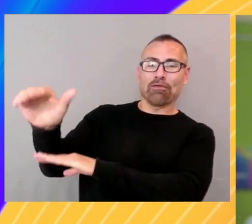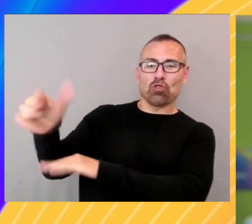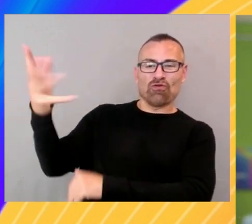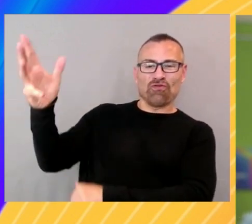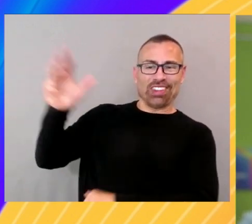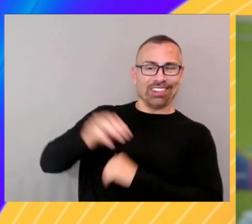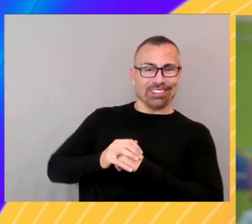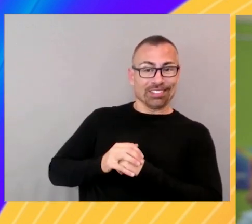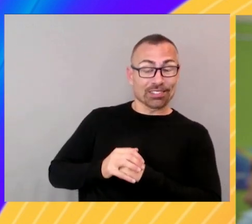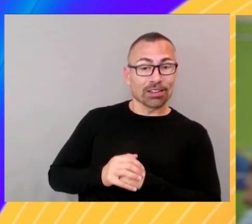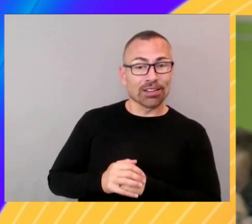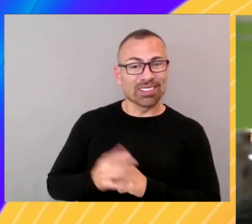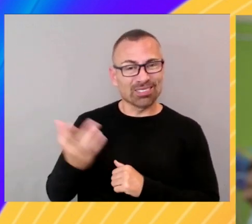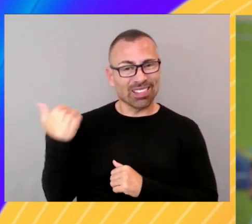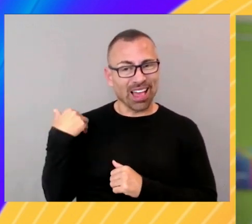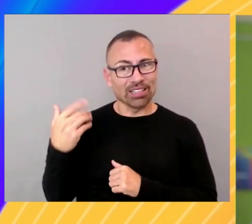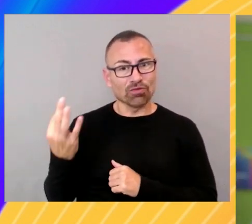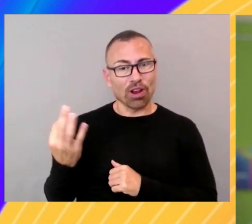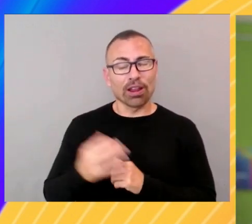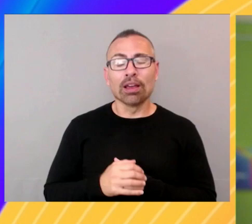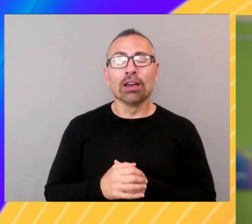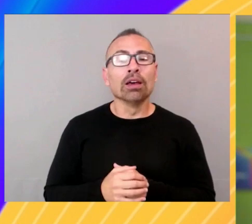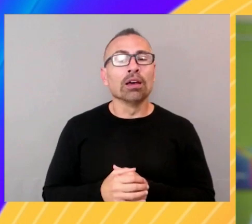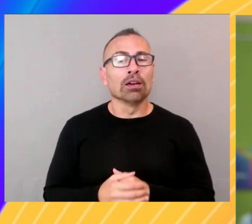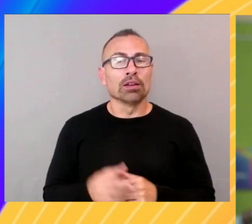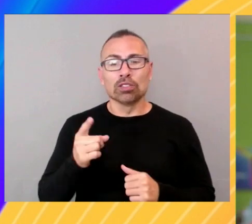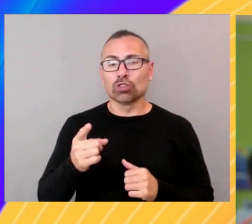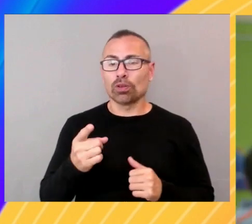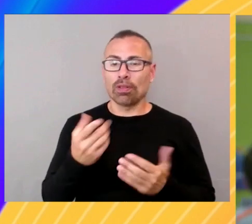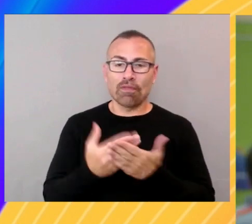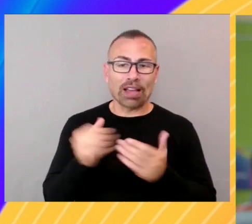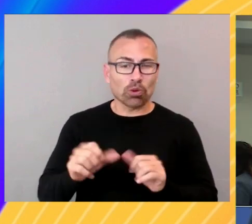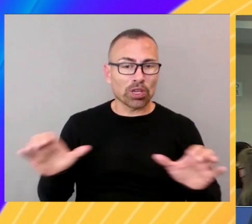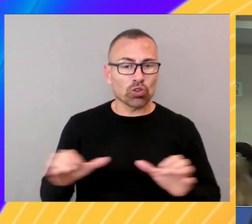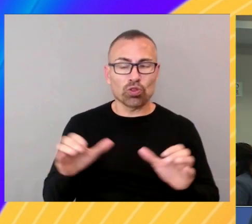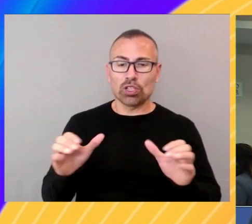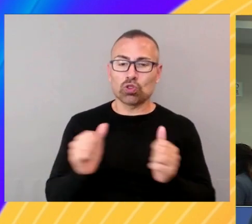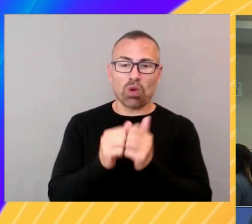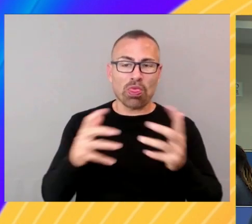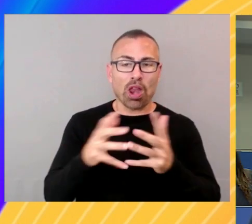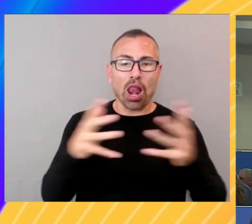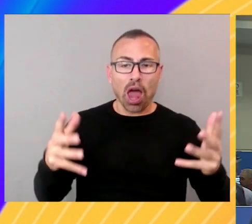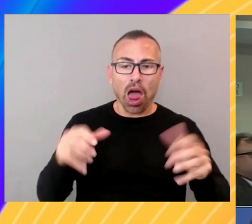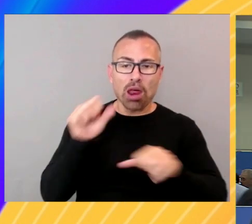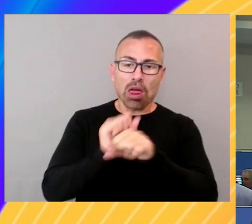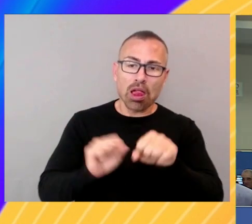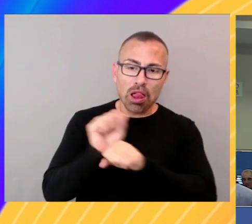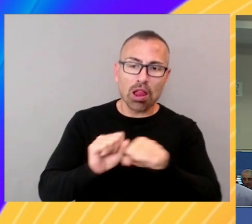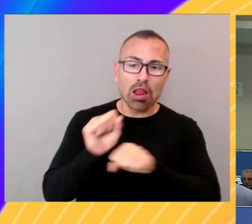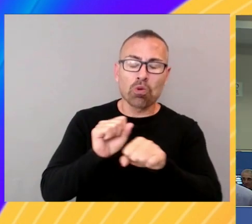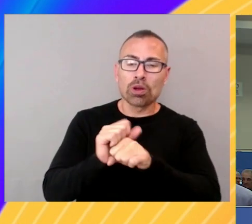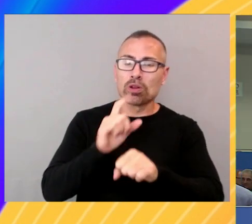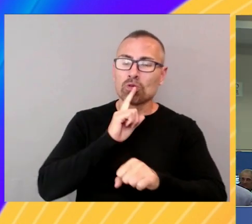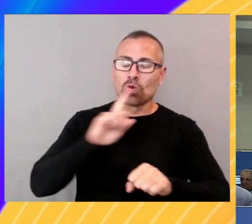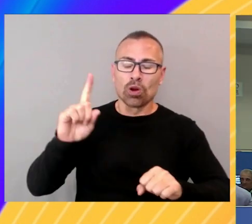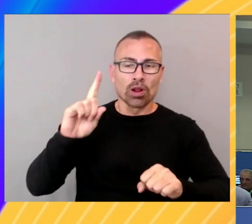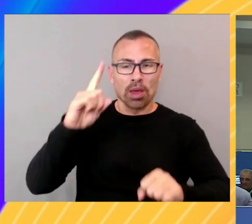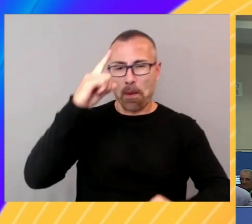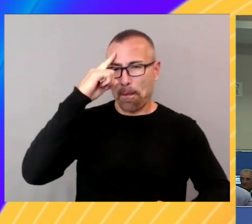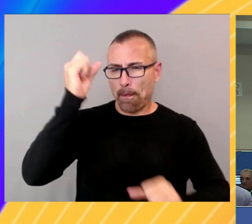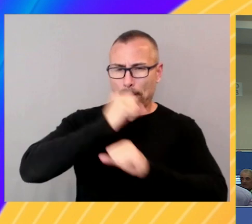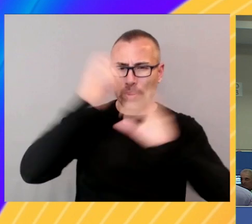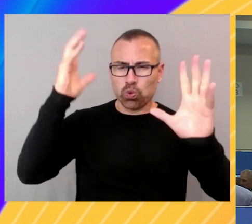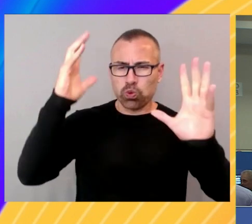fact that we could do this with not a huge amount of overhead was really mind-blowing. That is awesome. Now, I